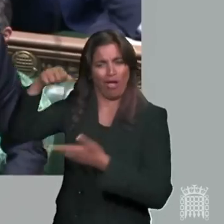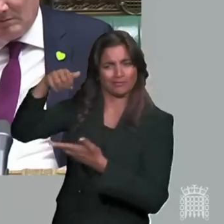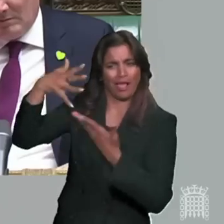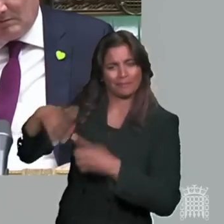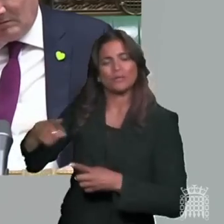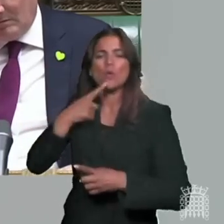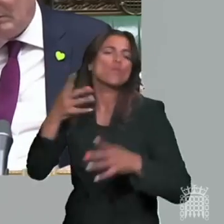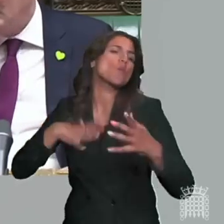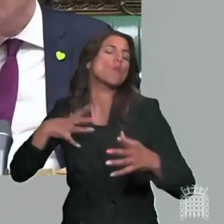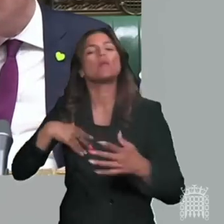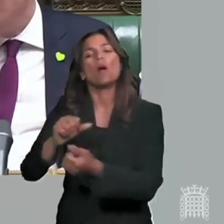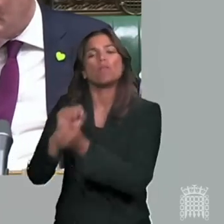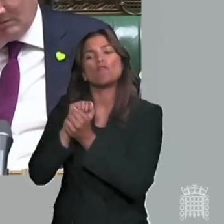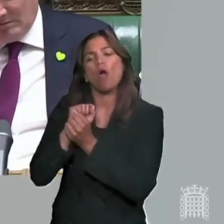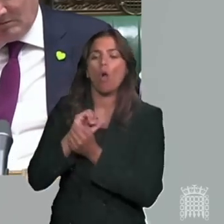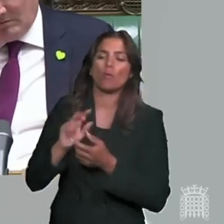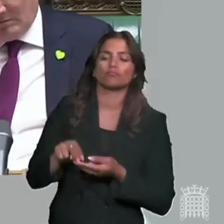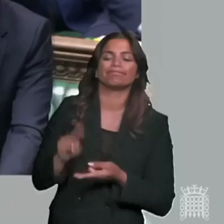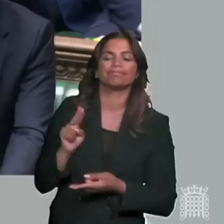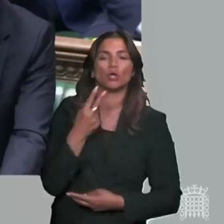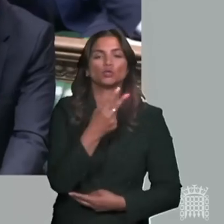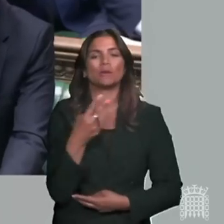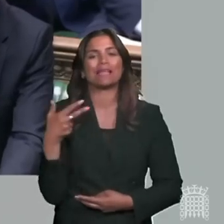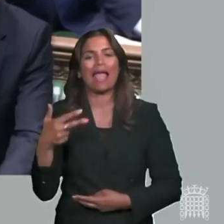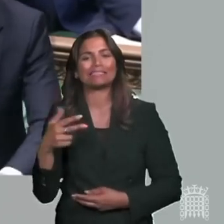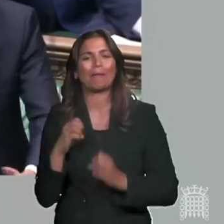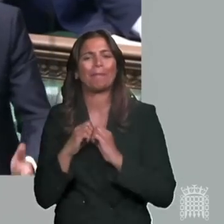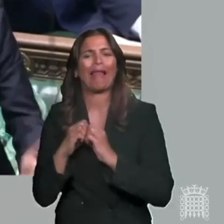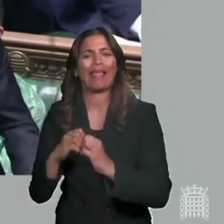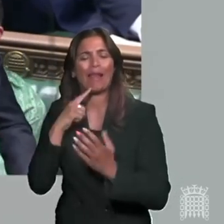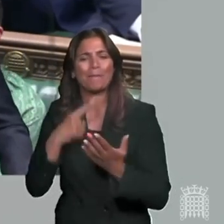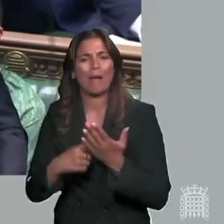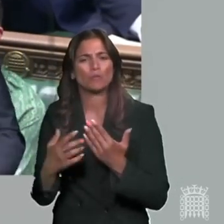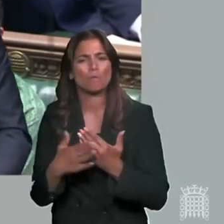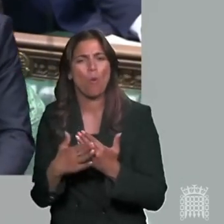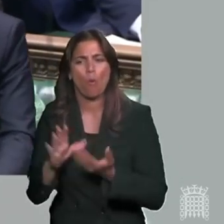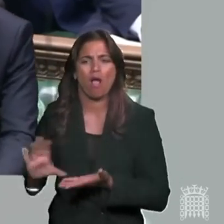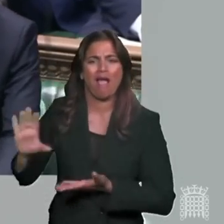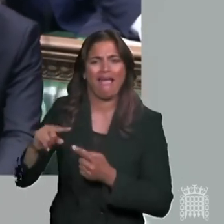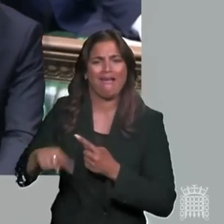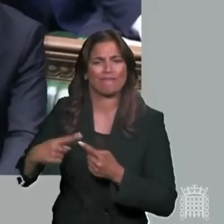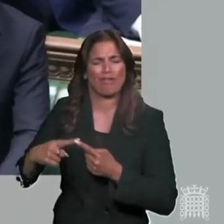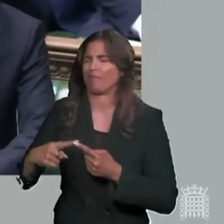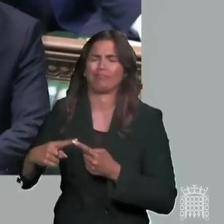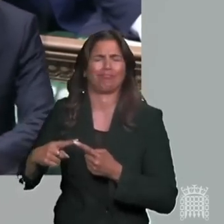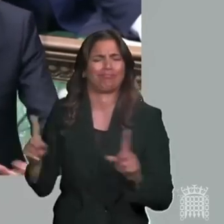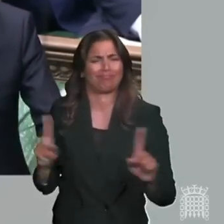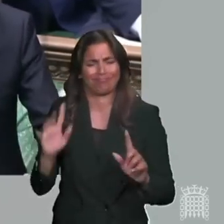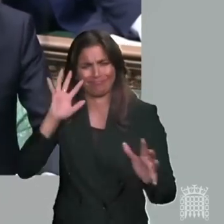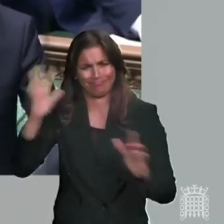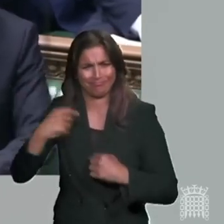£28 billion more a year. But she was promptly overruled by the Shadow Energy Secretary, the former leader, who said that